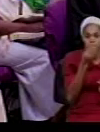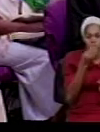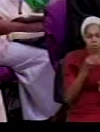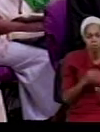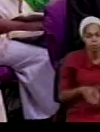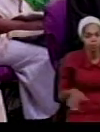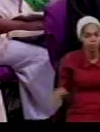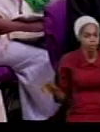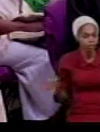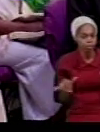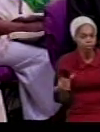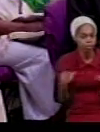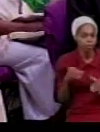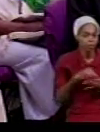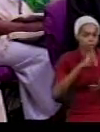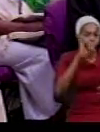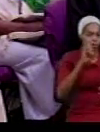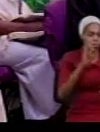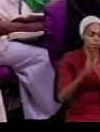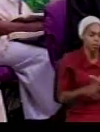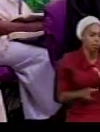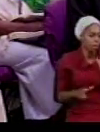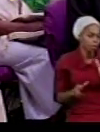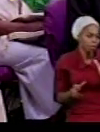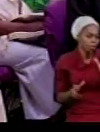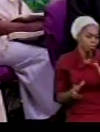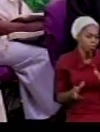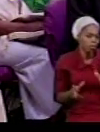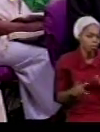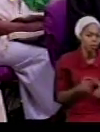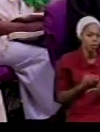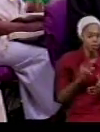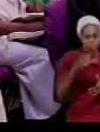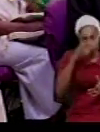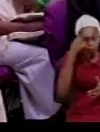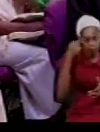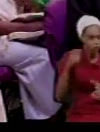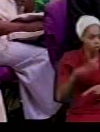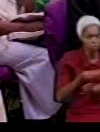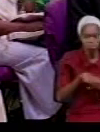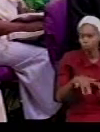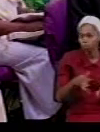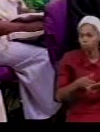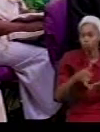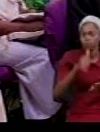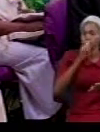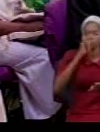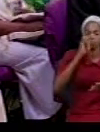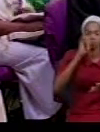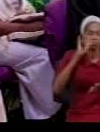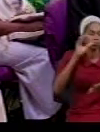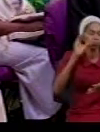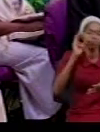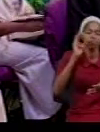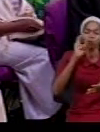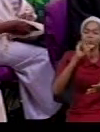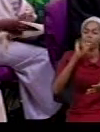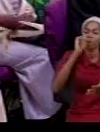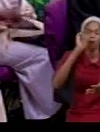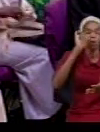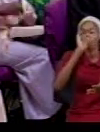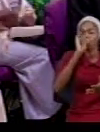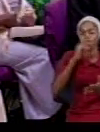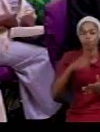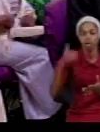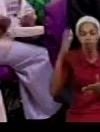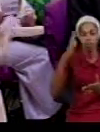they were tested by wine. And also here we see they tested Peter. Say, go and eat those clean, unclean animals.